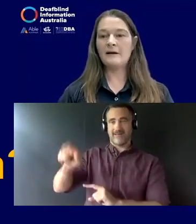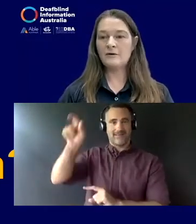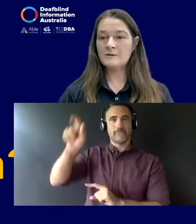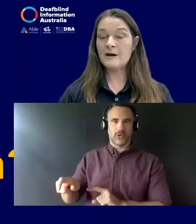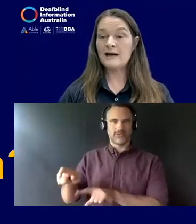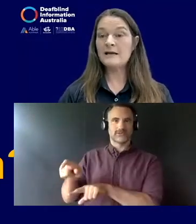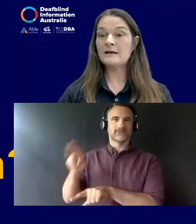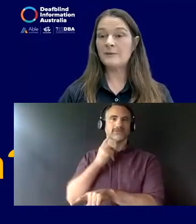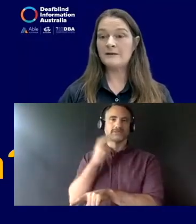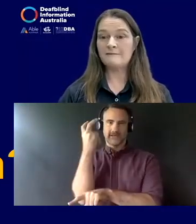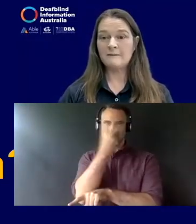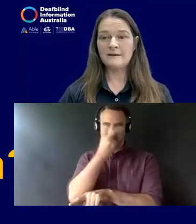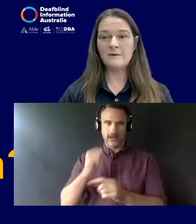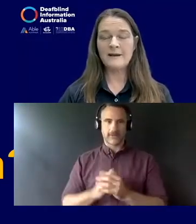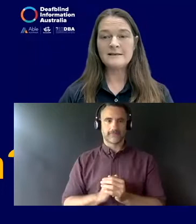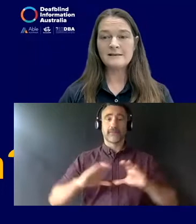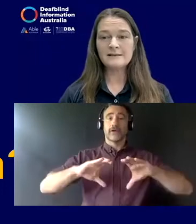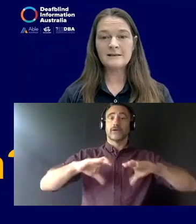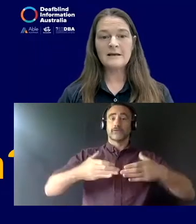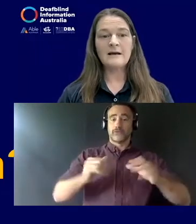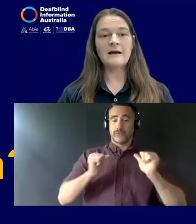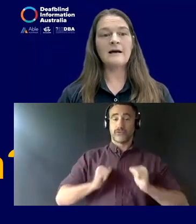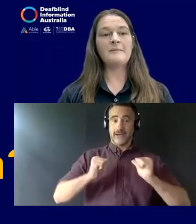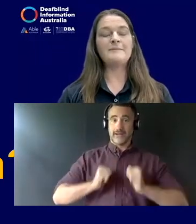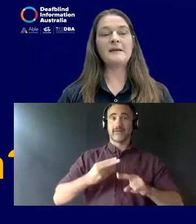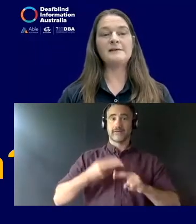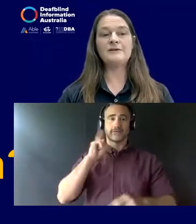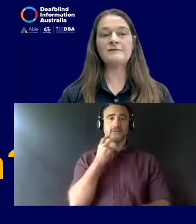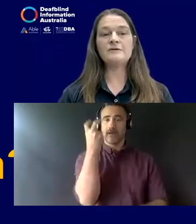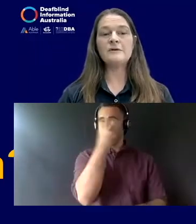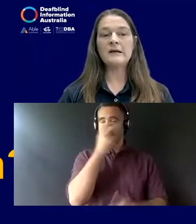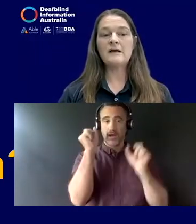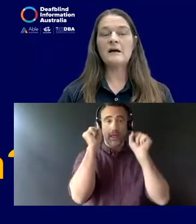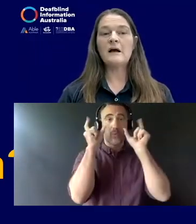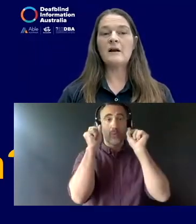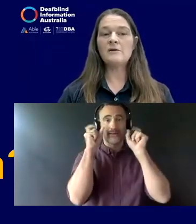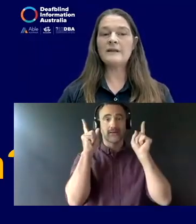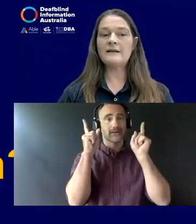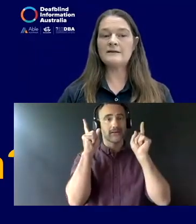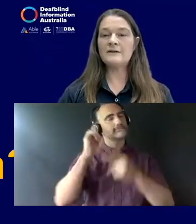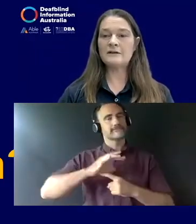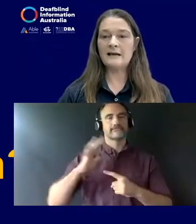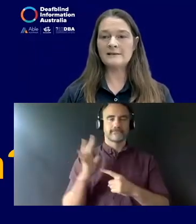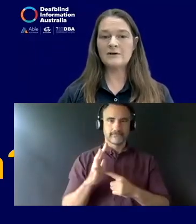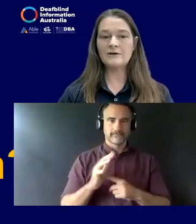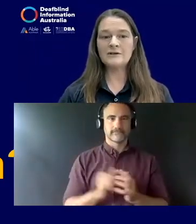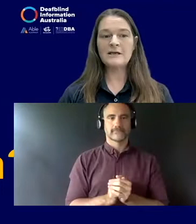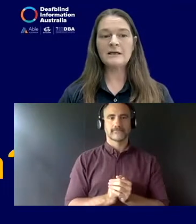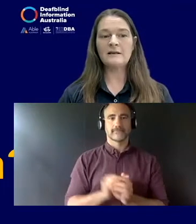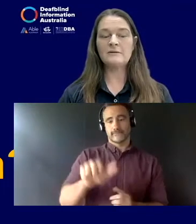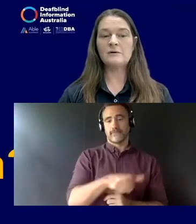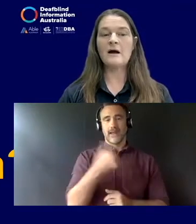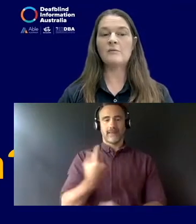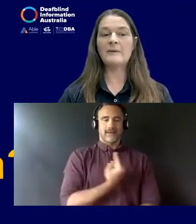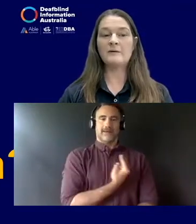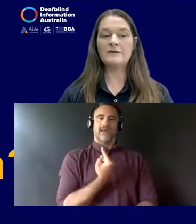and group training around deafblind awareness is useful, along with individualized coaching that